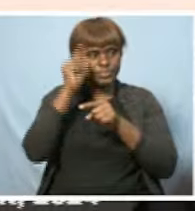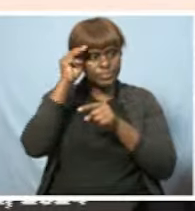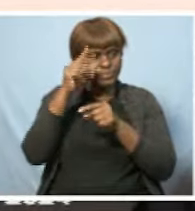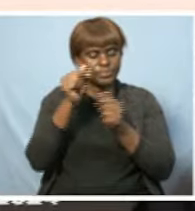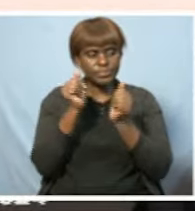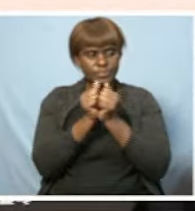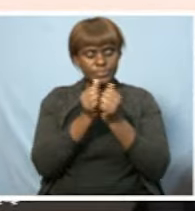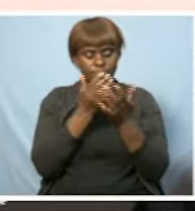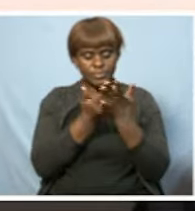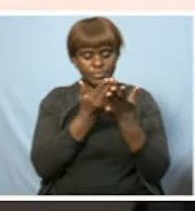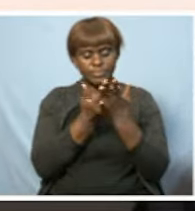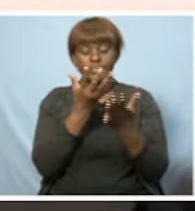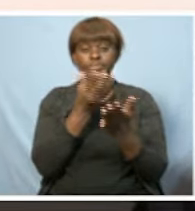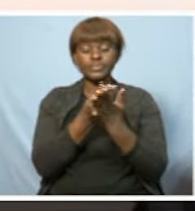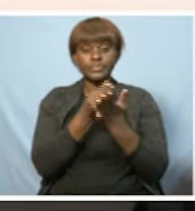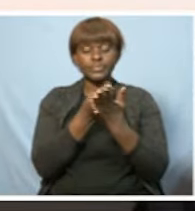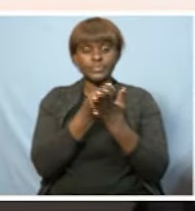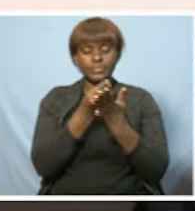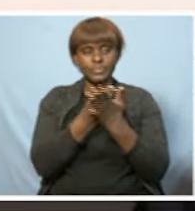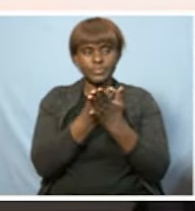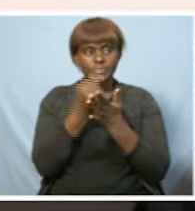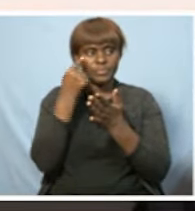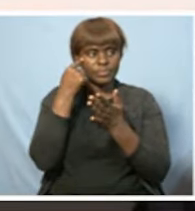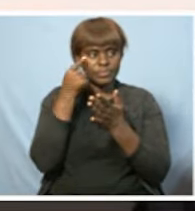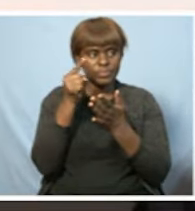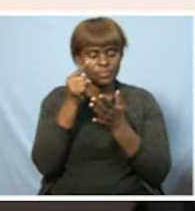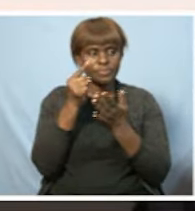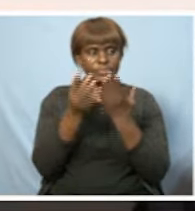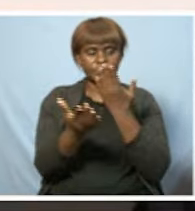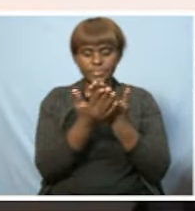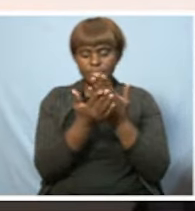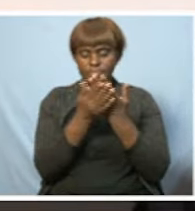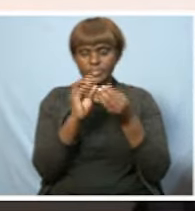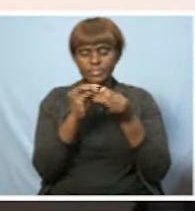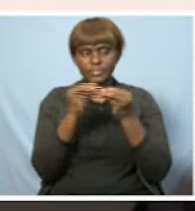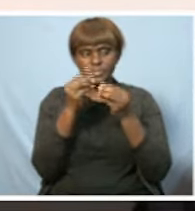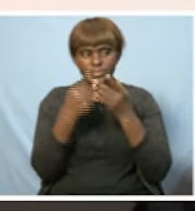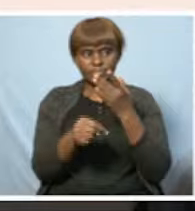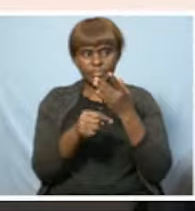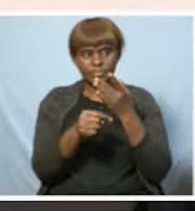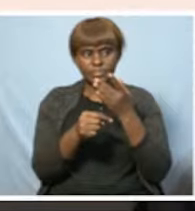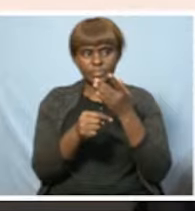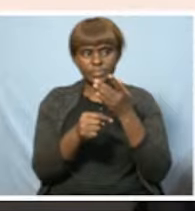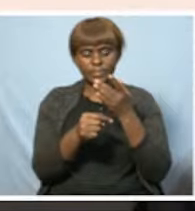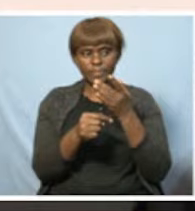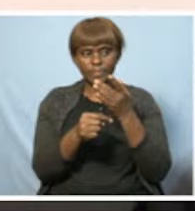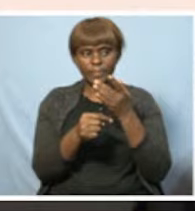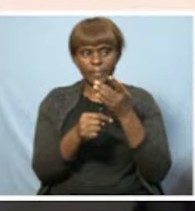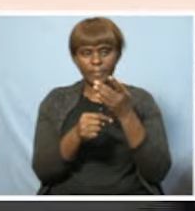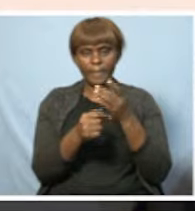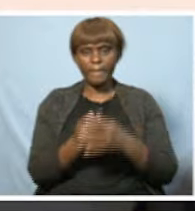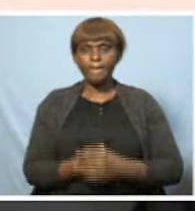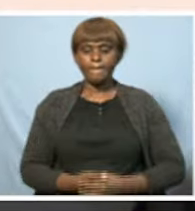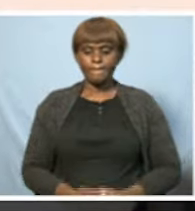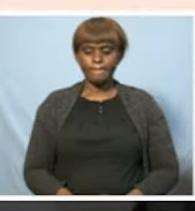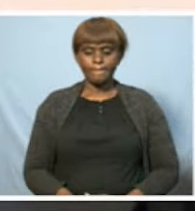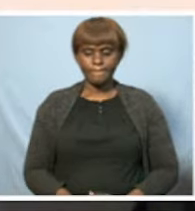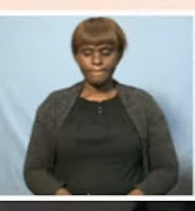regarding funding for... On appendix what? Yeah, I'm just trying to get the appendix, Chair.